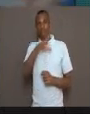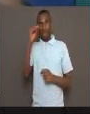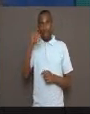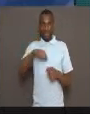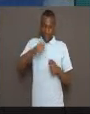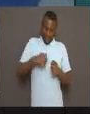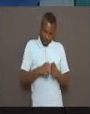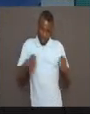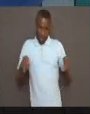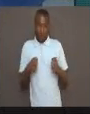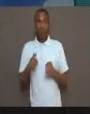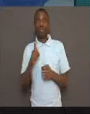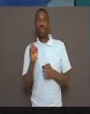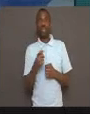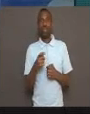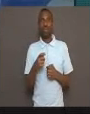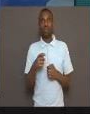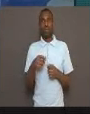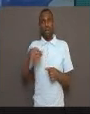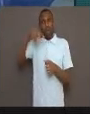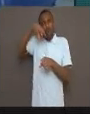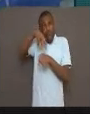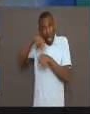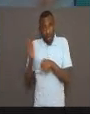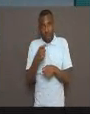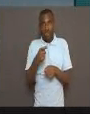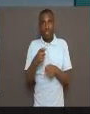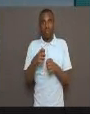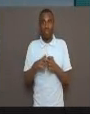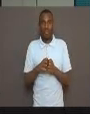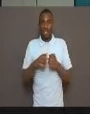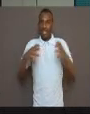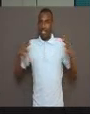spring will suffer a permanent extension.